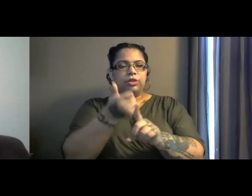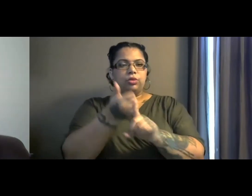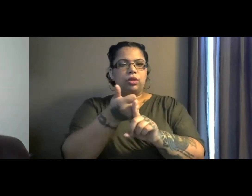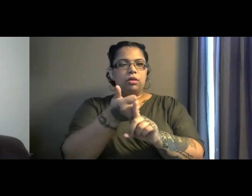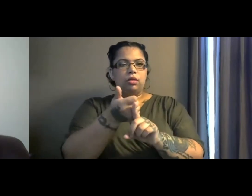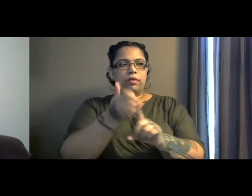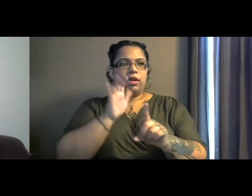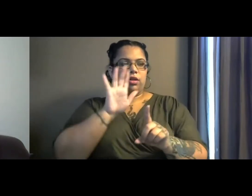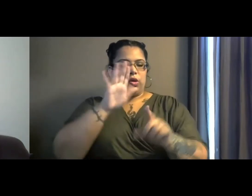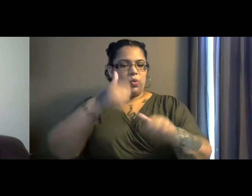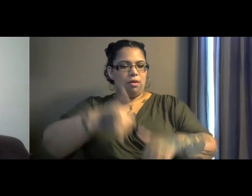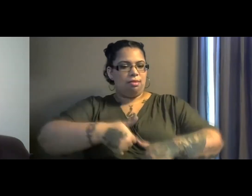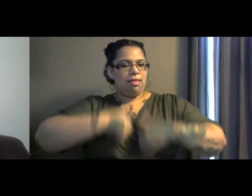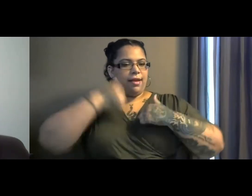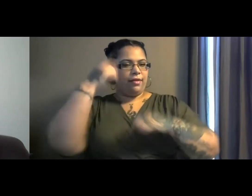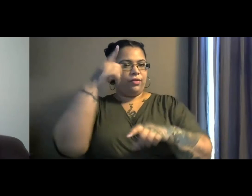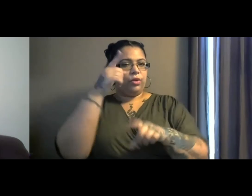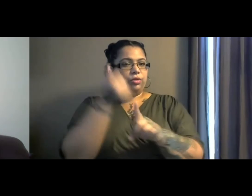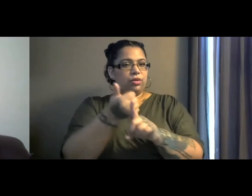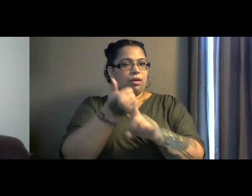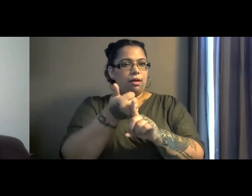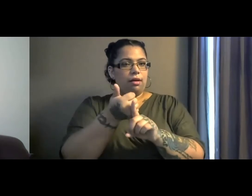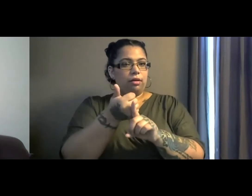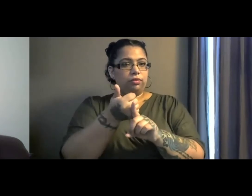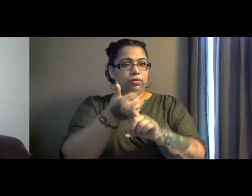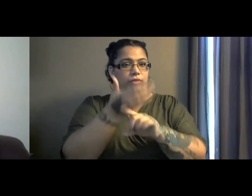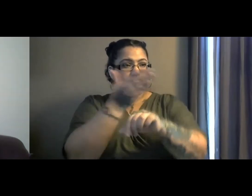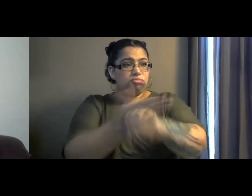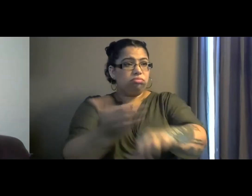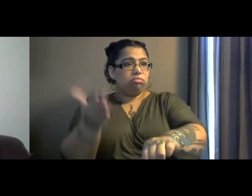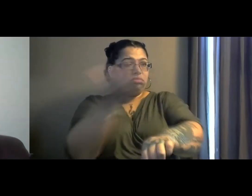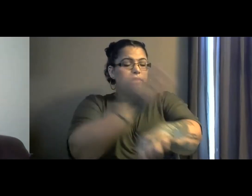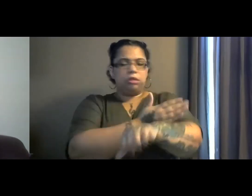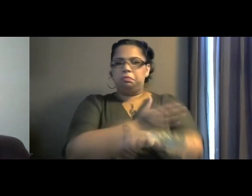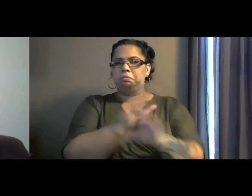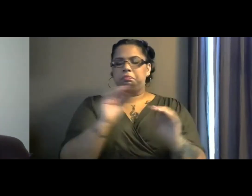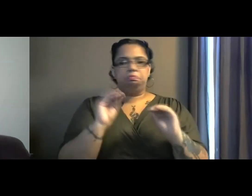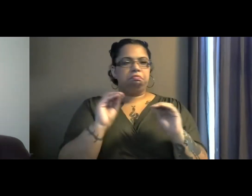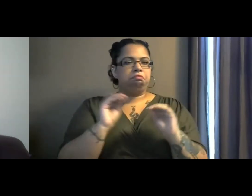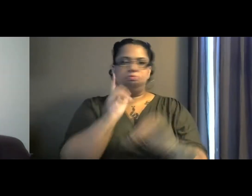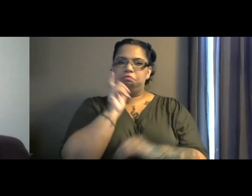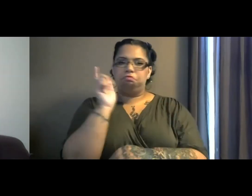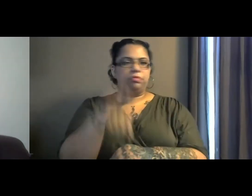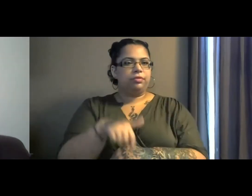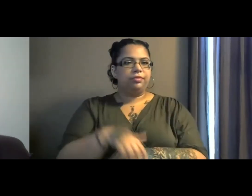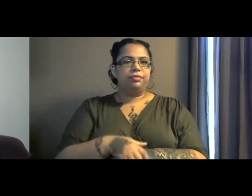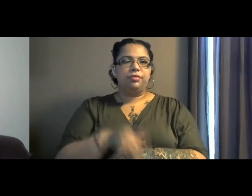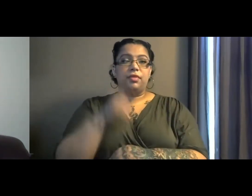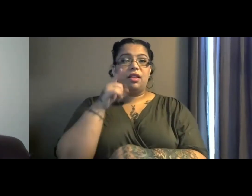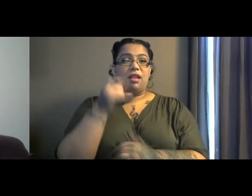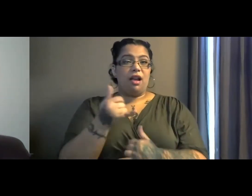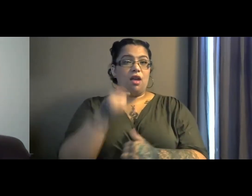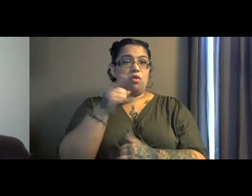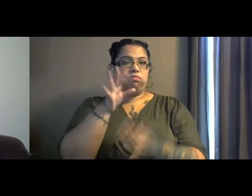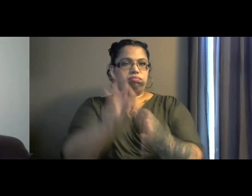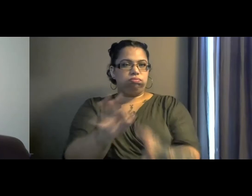self, which needs no improvement. You have reached perfection.